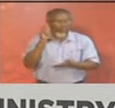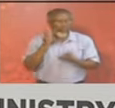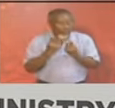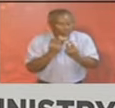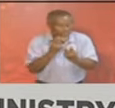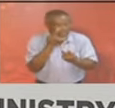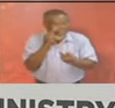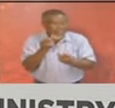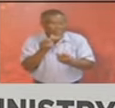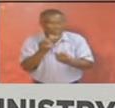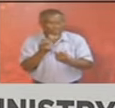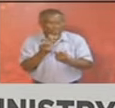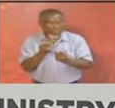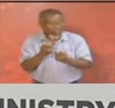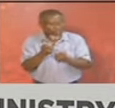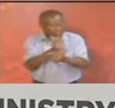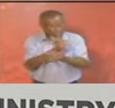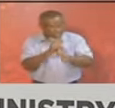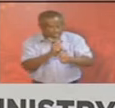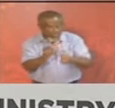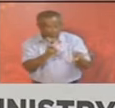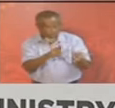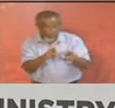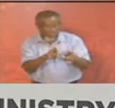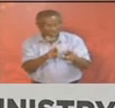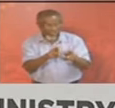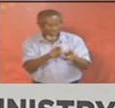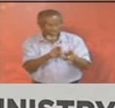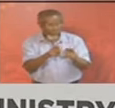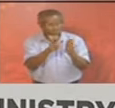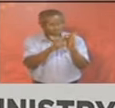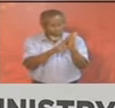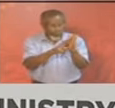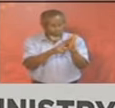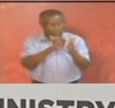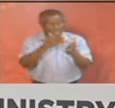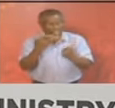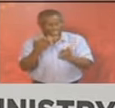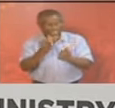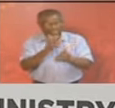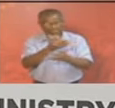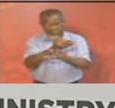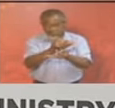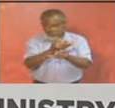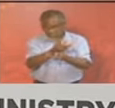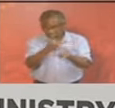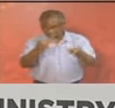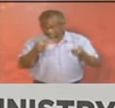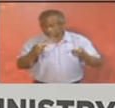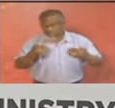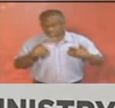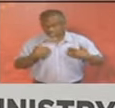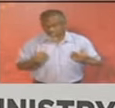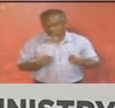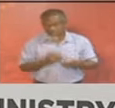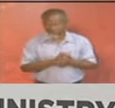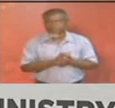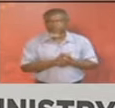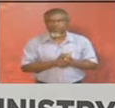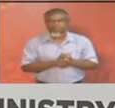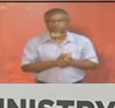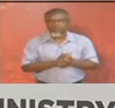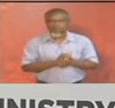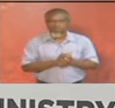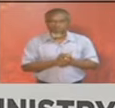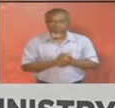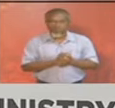these establishments. We understand the importance of regular engagement with our community, and our health